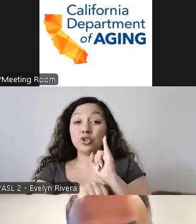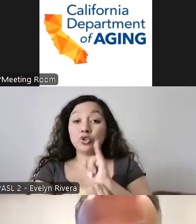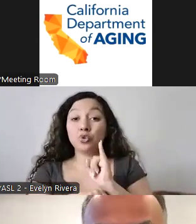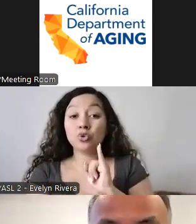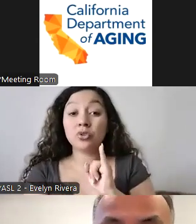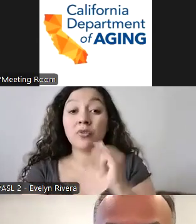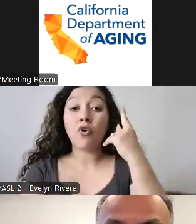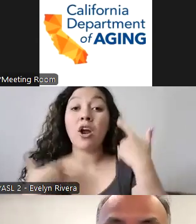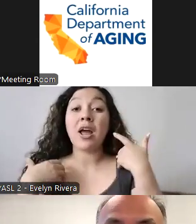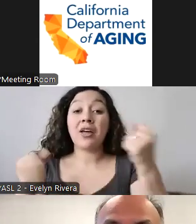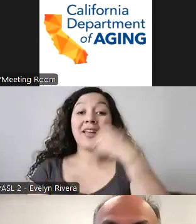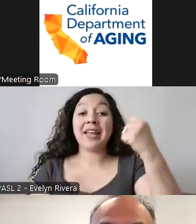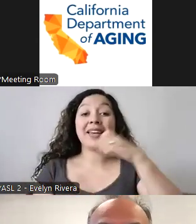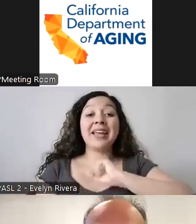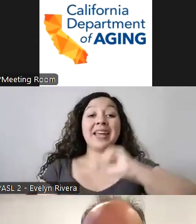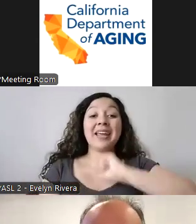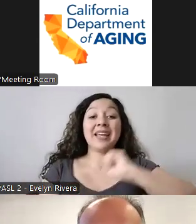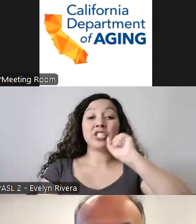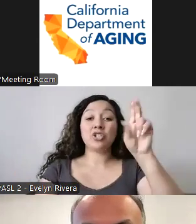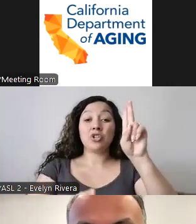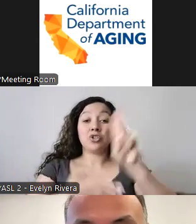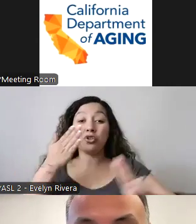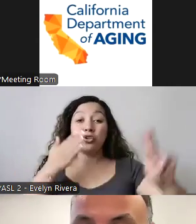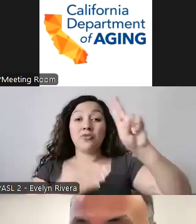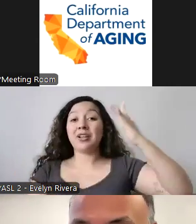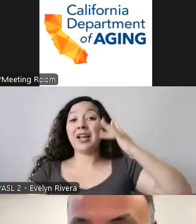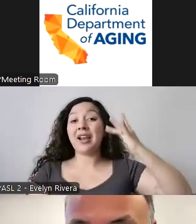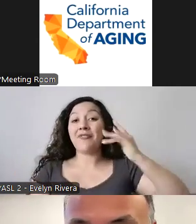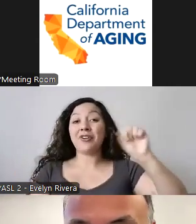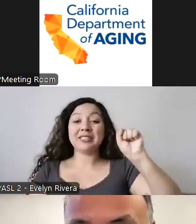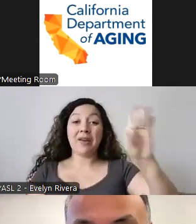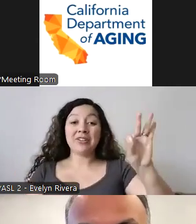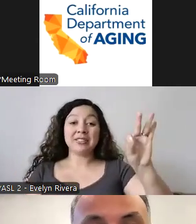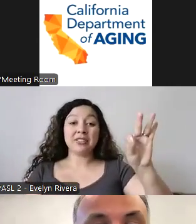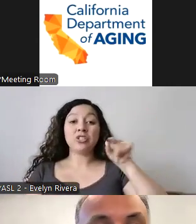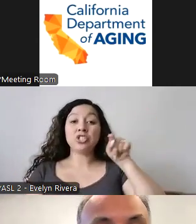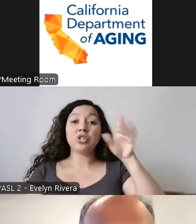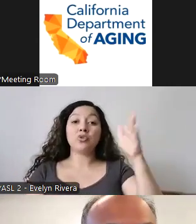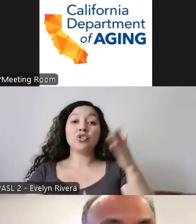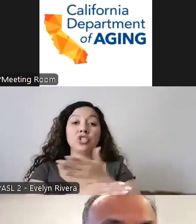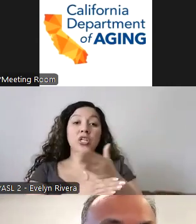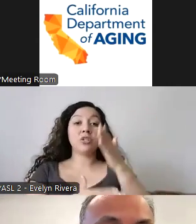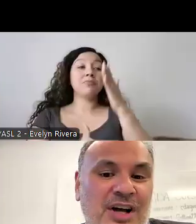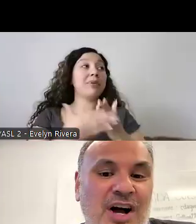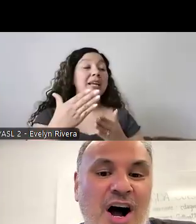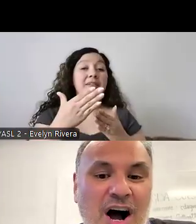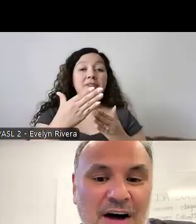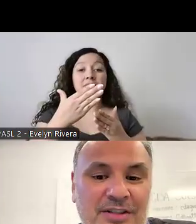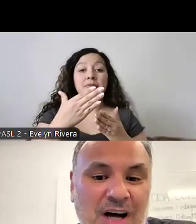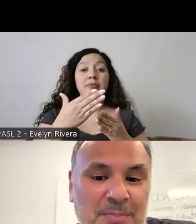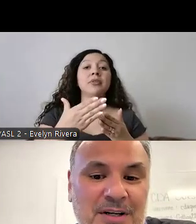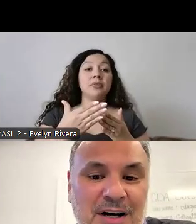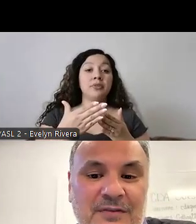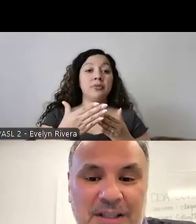and Aging at University of California, San Francisco. She's going to share with us some of her extensive research on